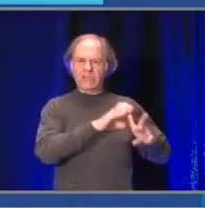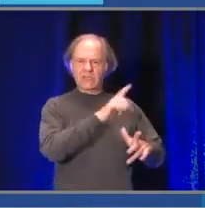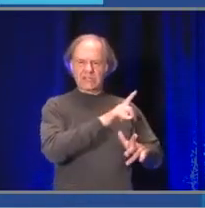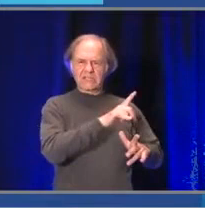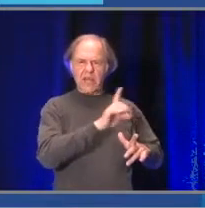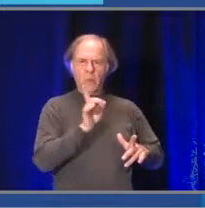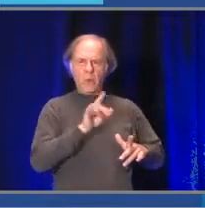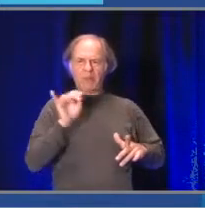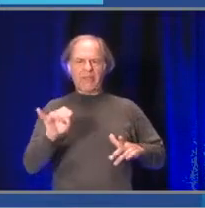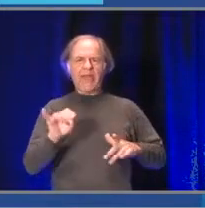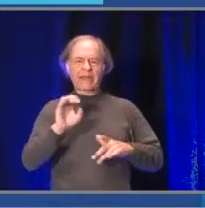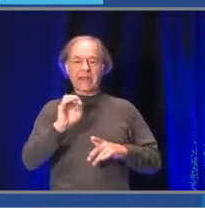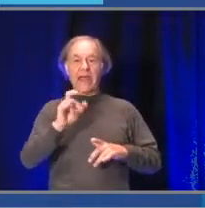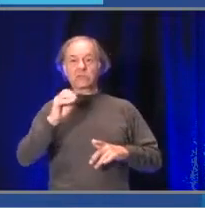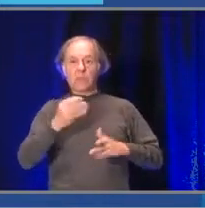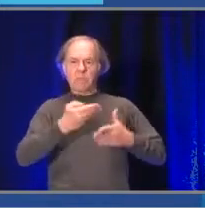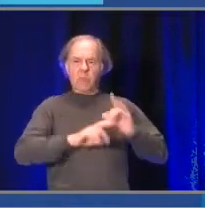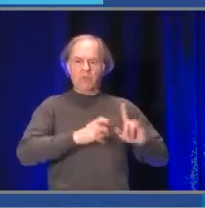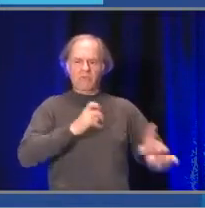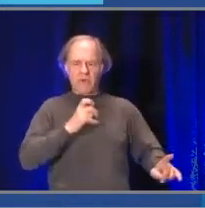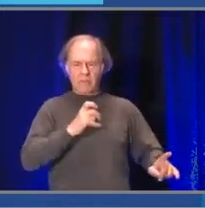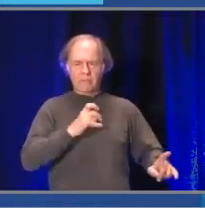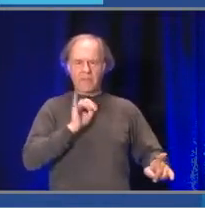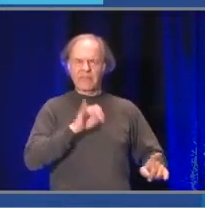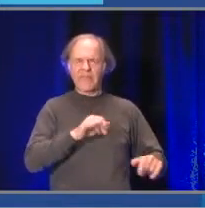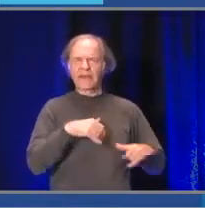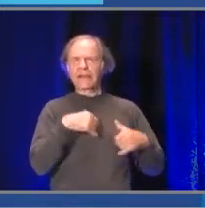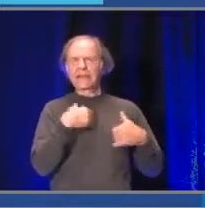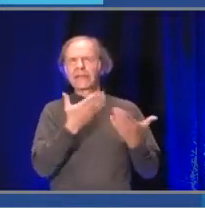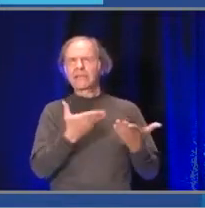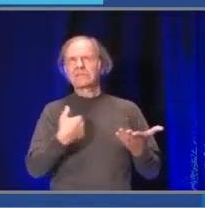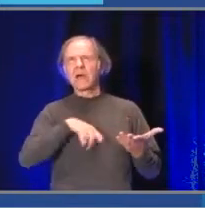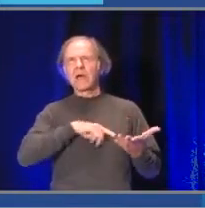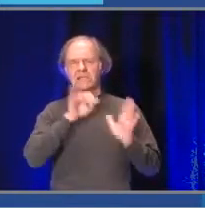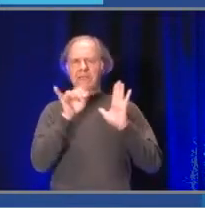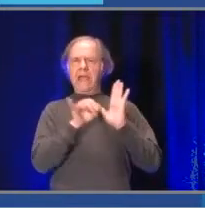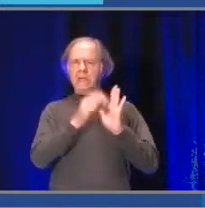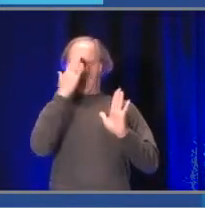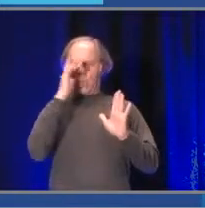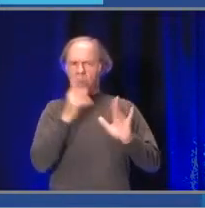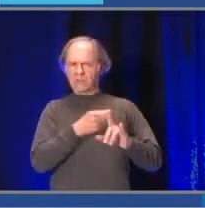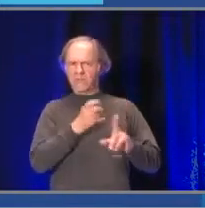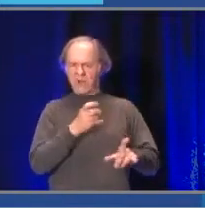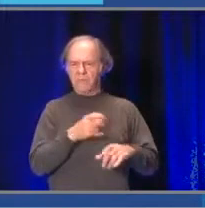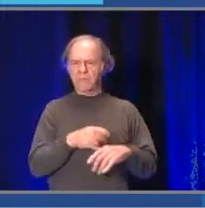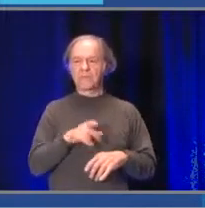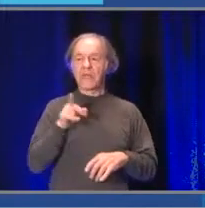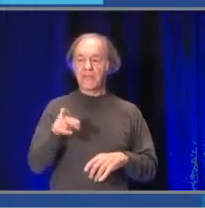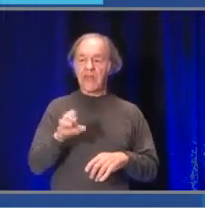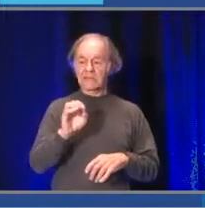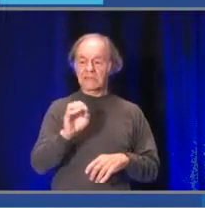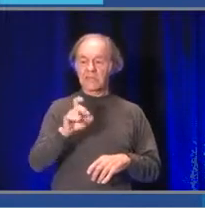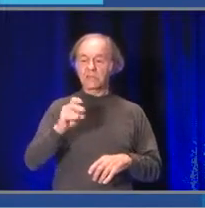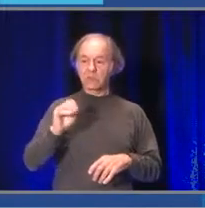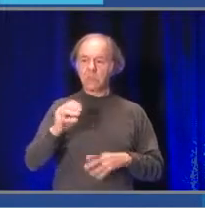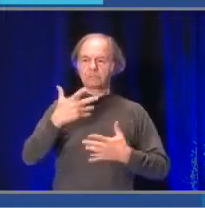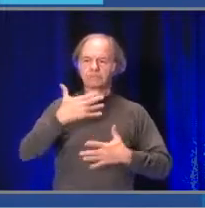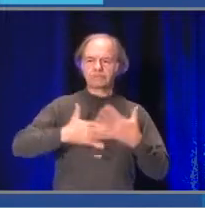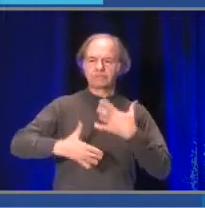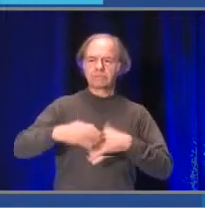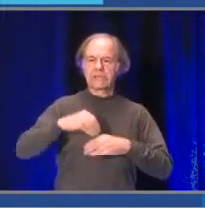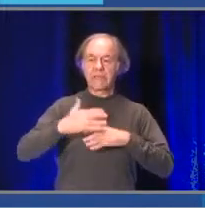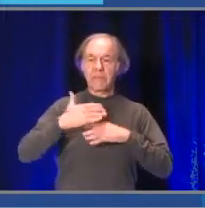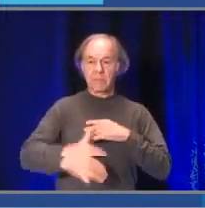have surface protein that gives an identity of the cell where they're coming from. Here you see an exosome that has been circulating